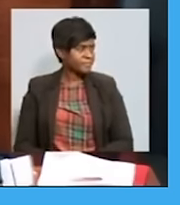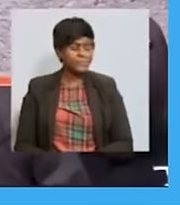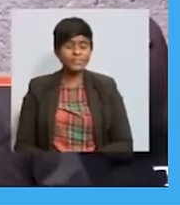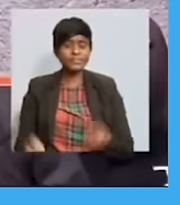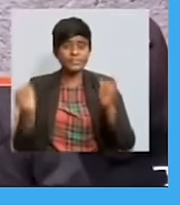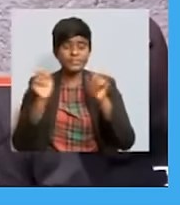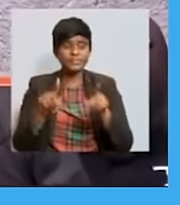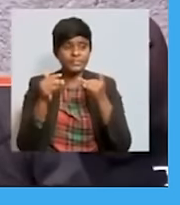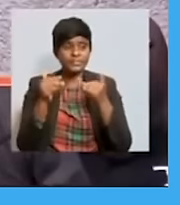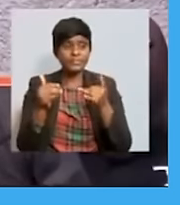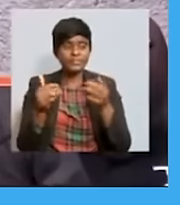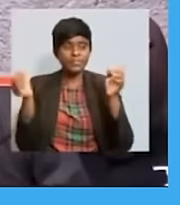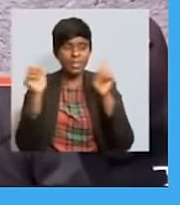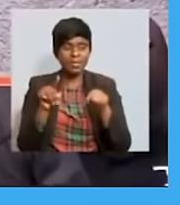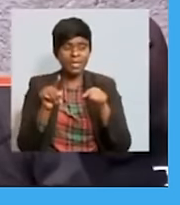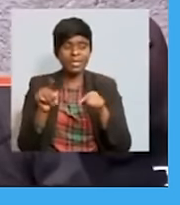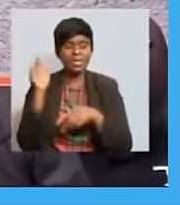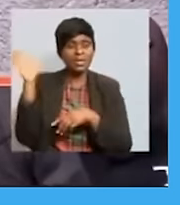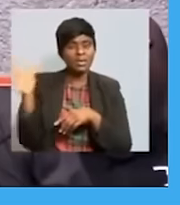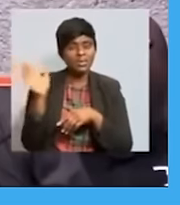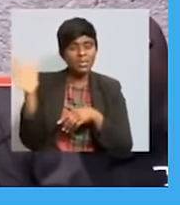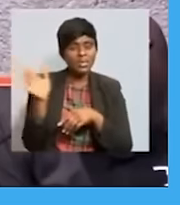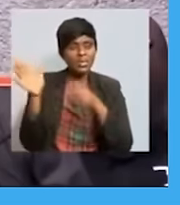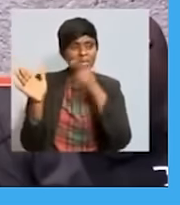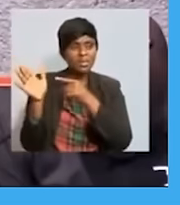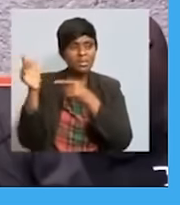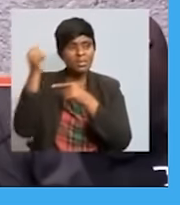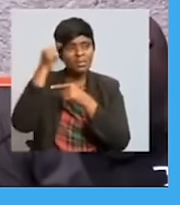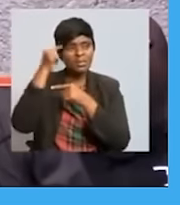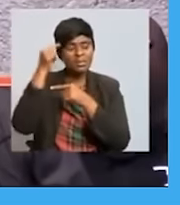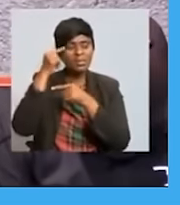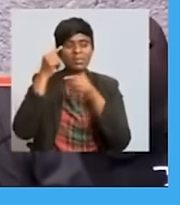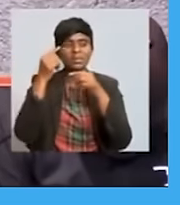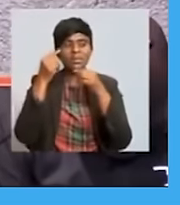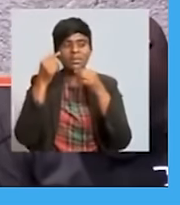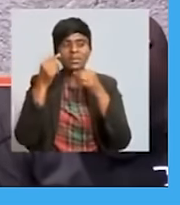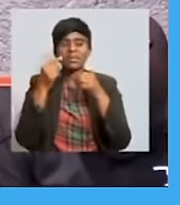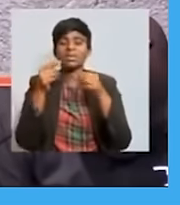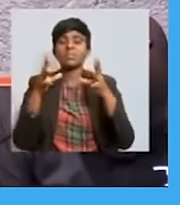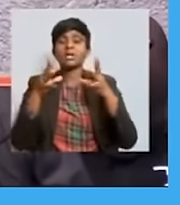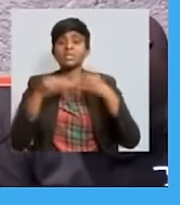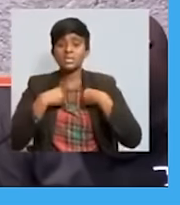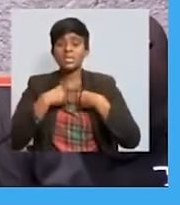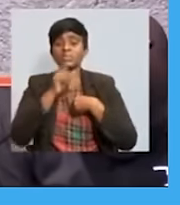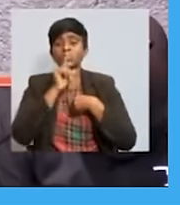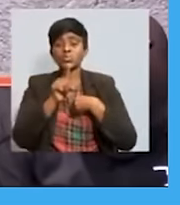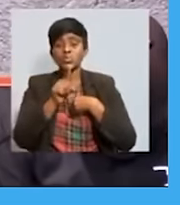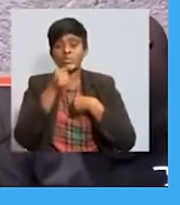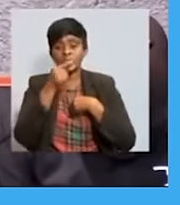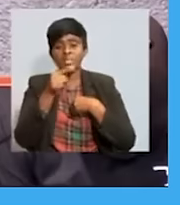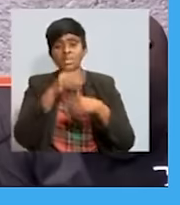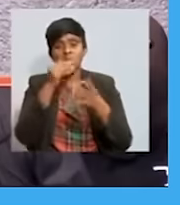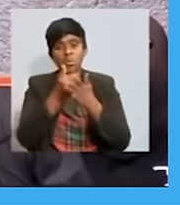When is the UPND government going to terms with the reality that the